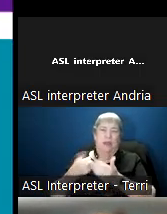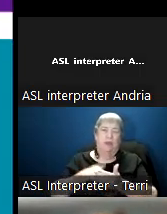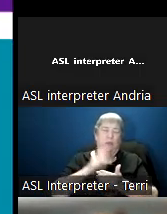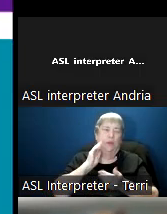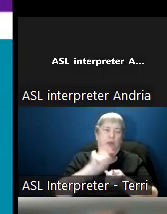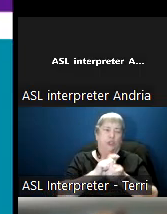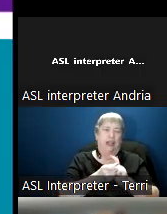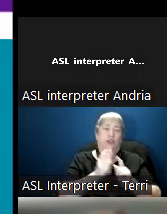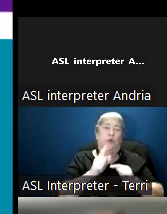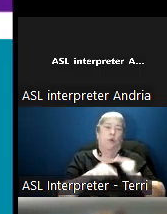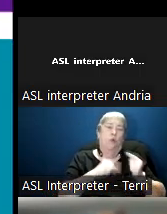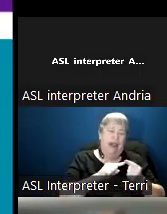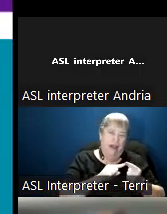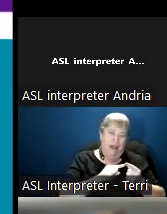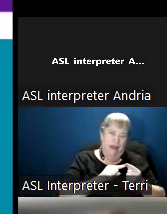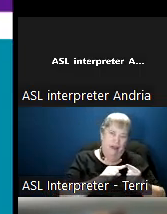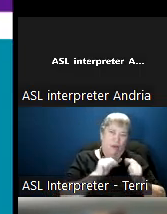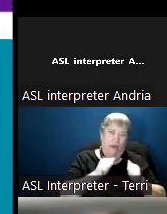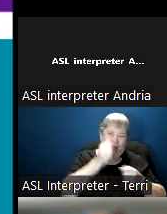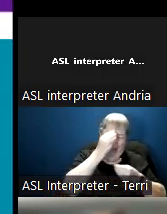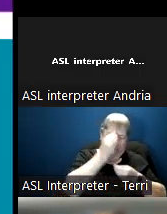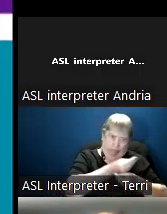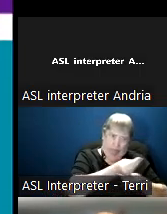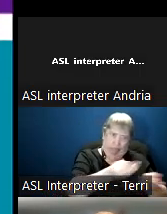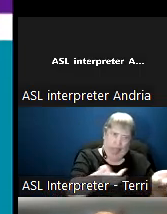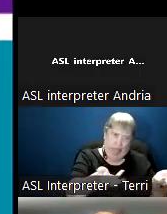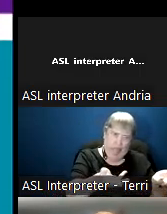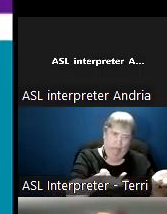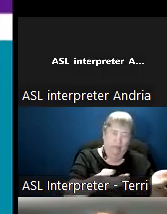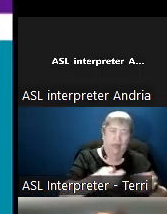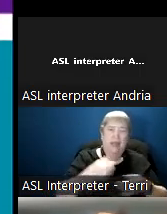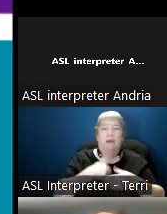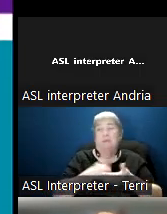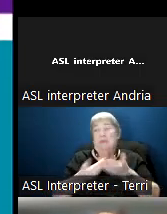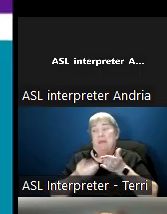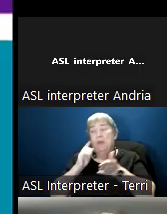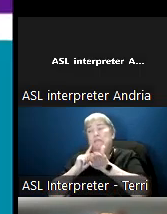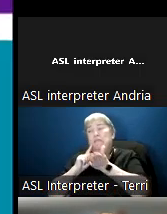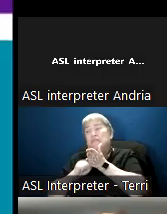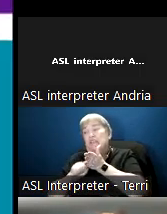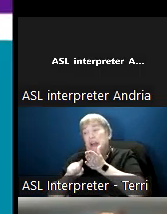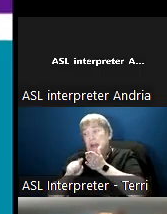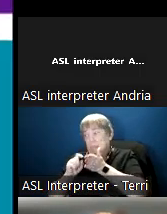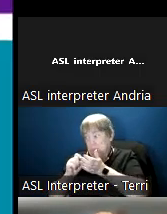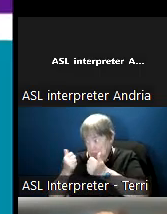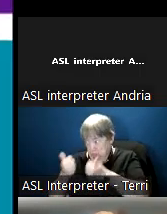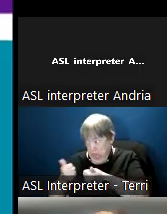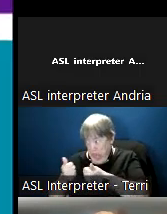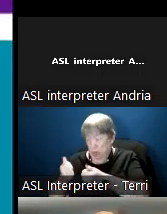information, because we want to see if we can verify it through that as well. So great question,